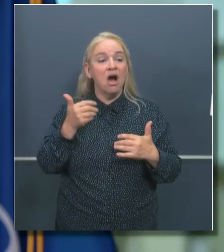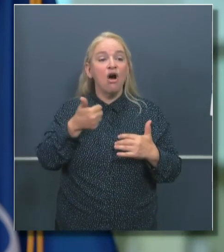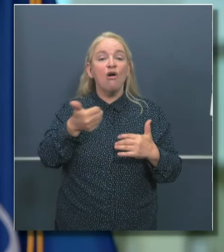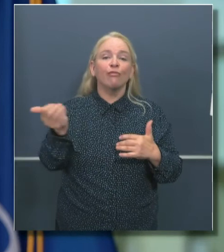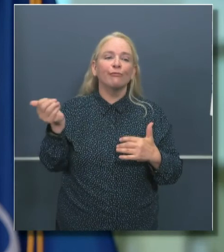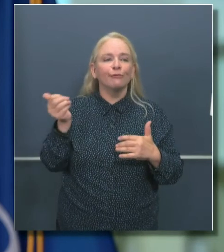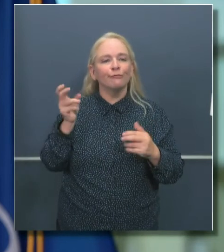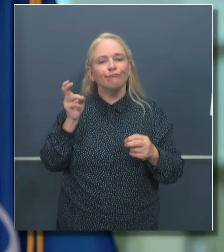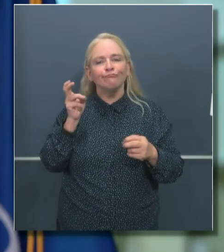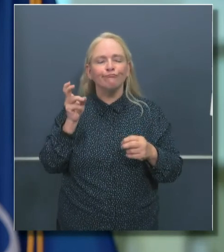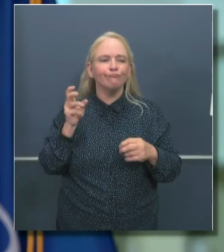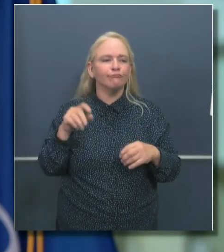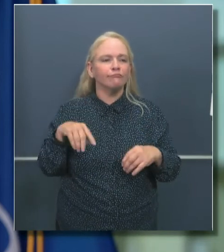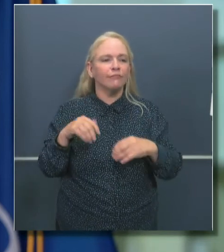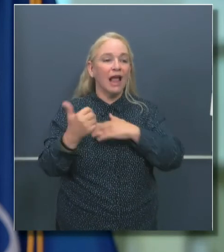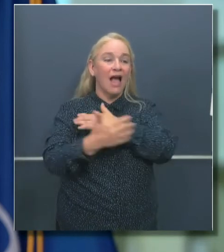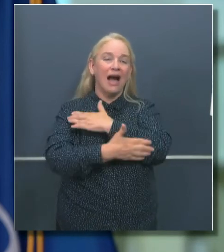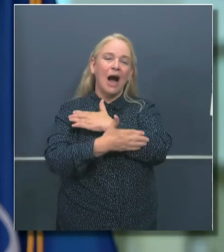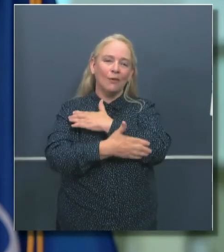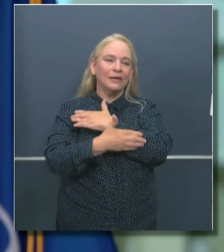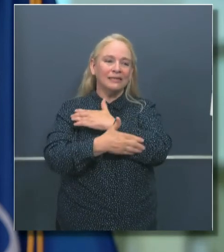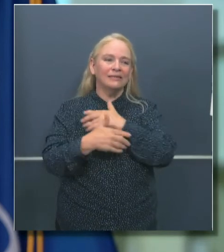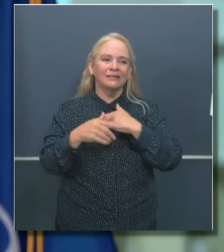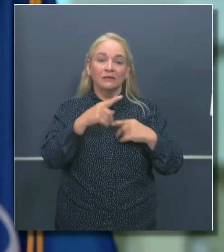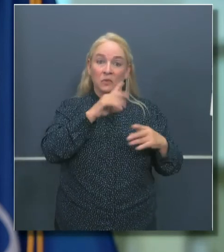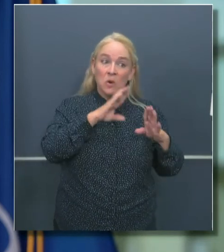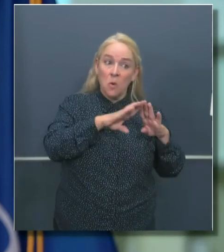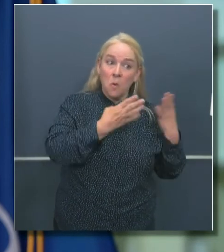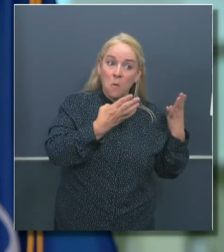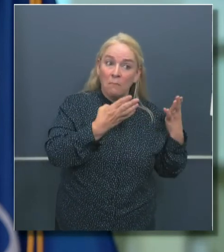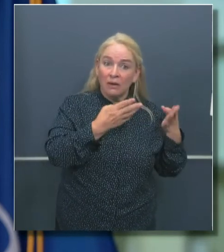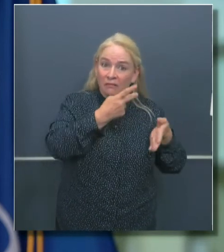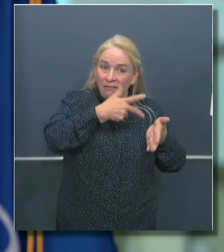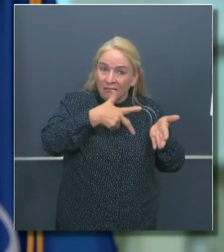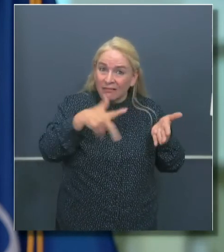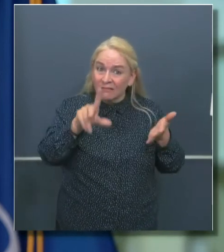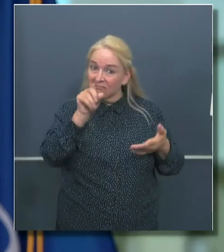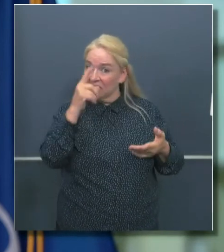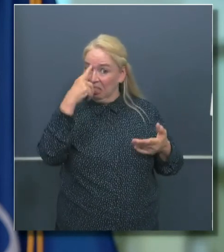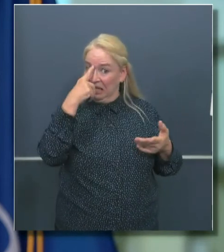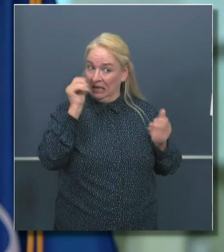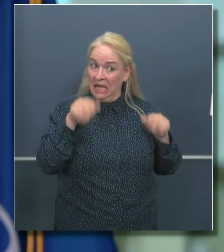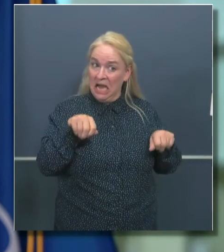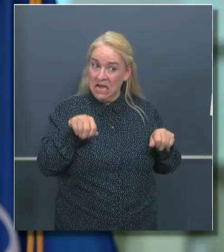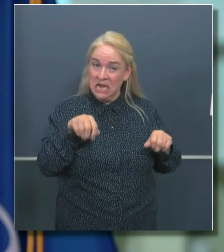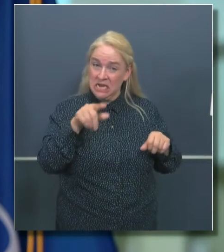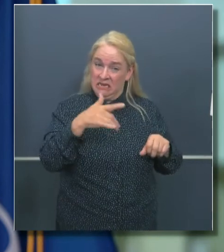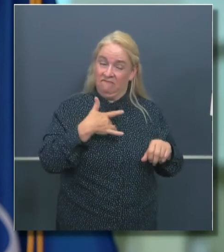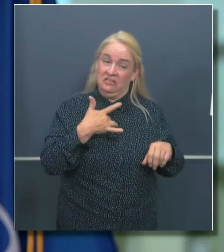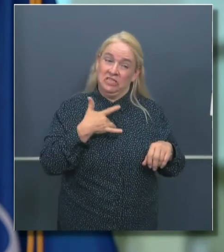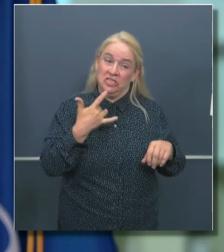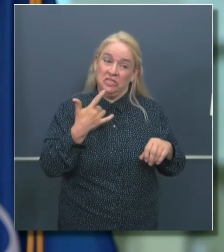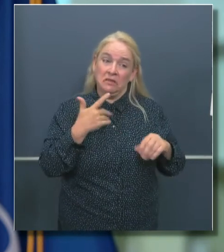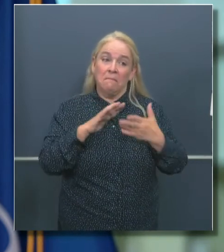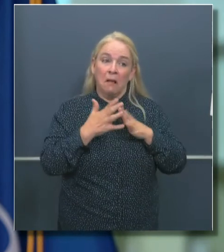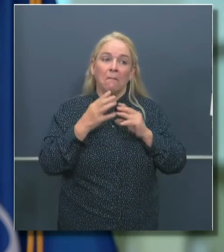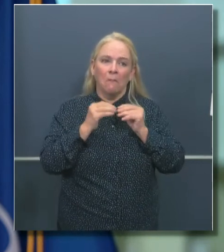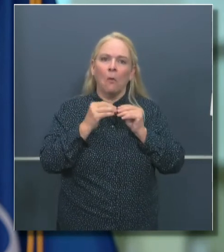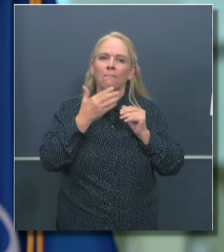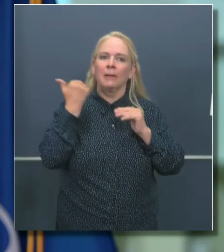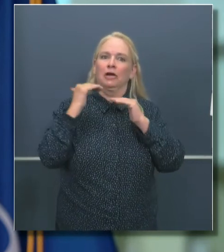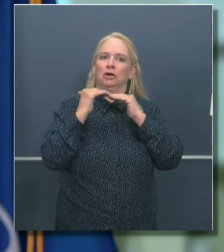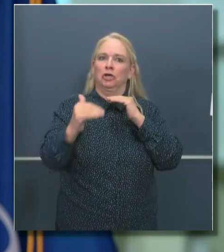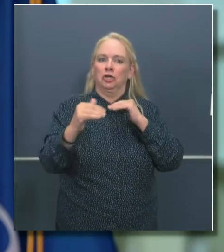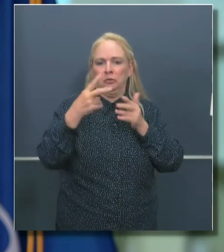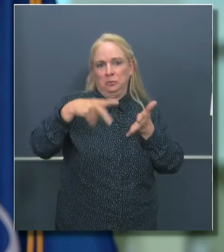at the end of these 3 weeks or however long it is before that you feel they're stable enough to start reopening businesses